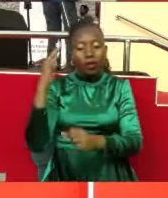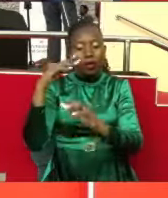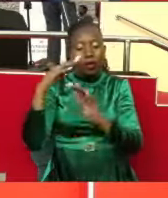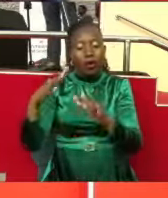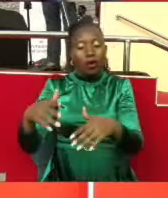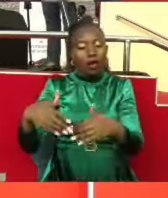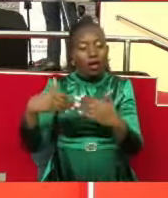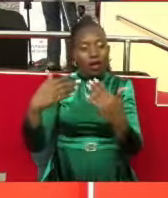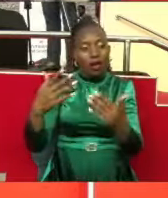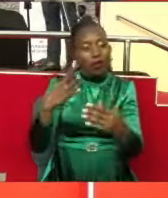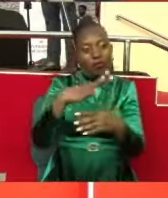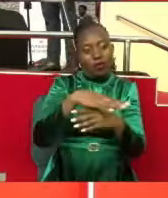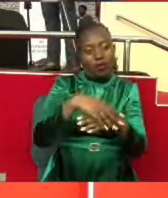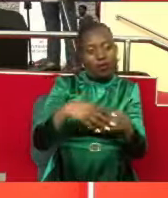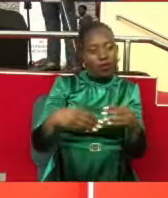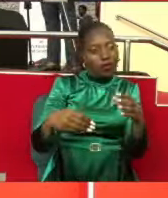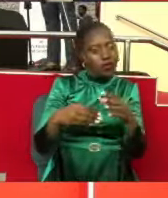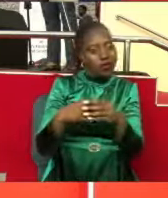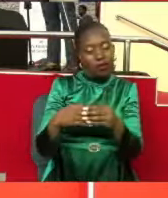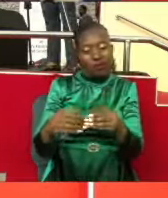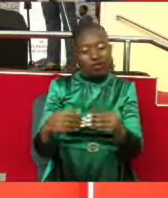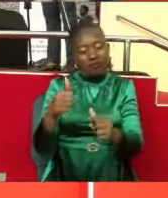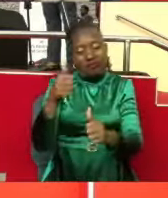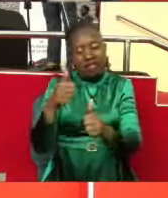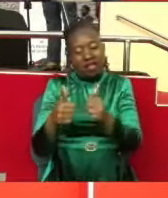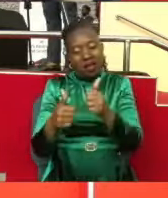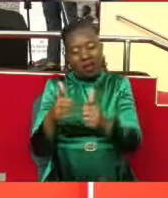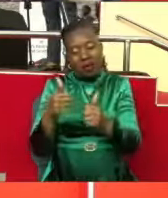Unatoa faraja ambayo